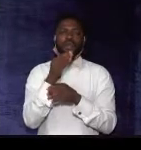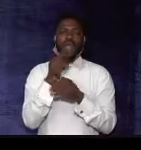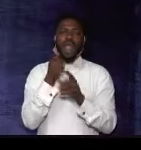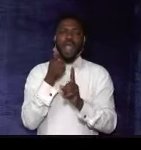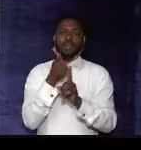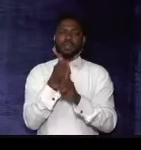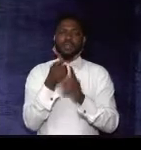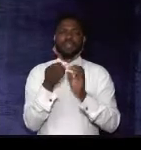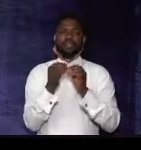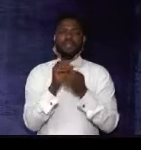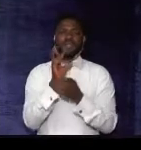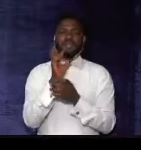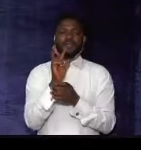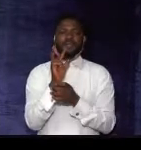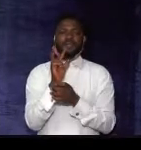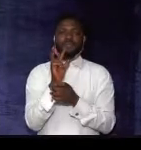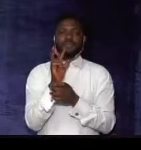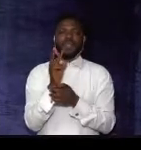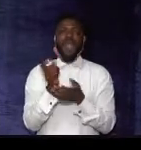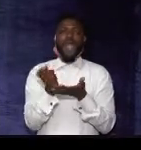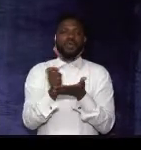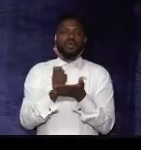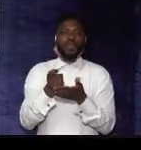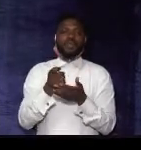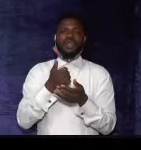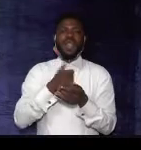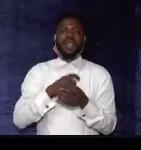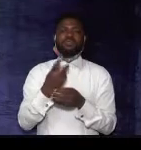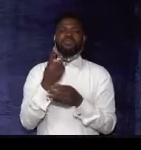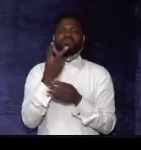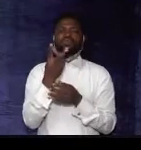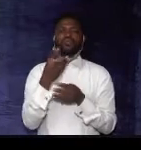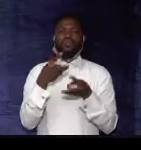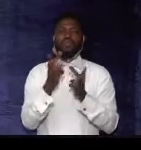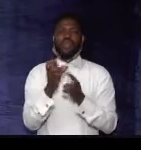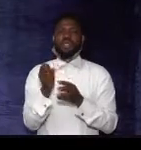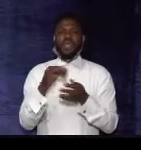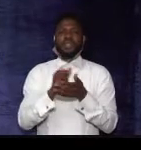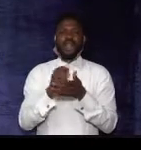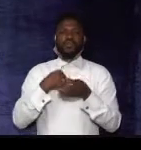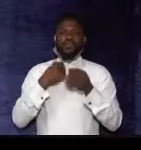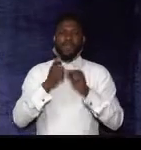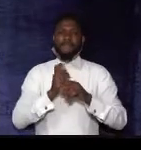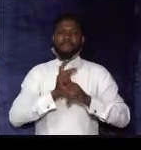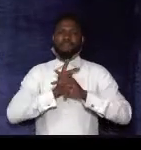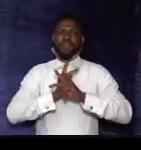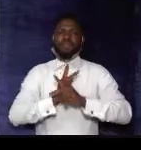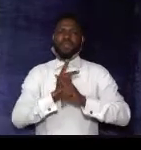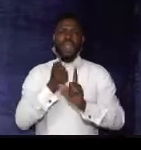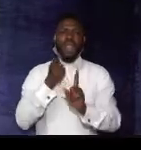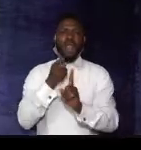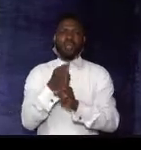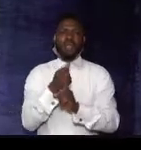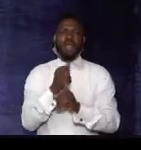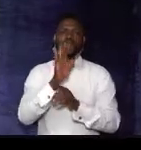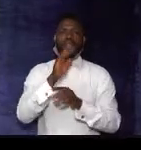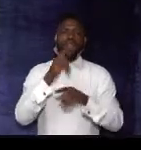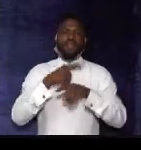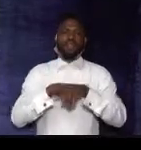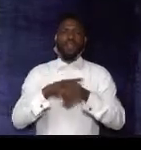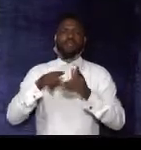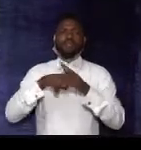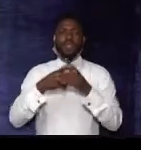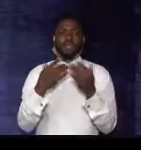of accident. Question number 3, write any 2 ways we can prevent